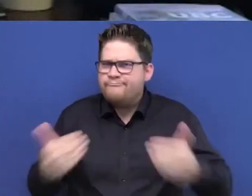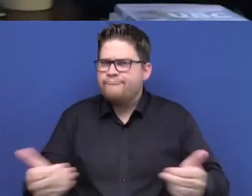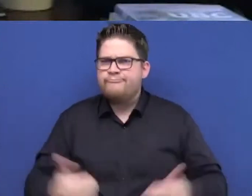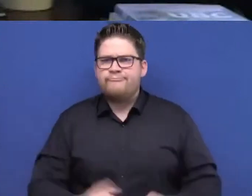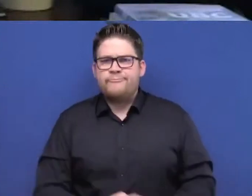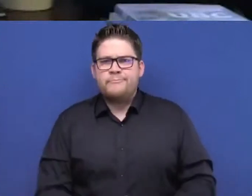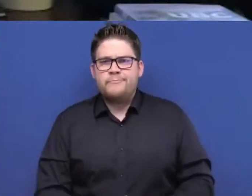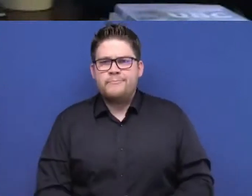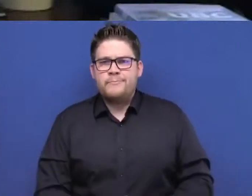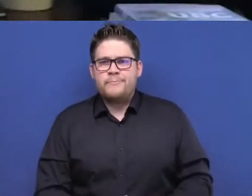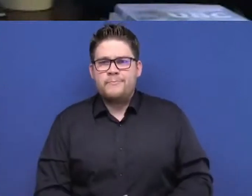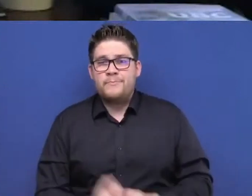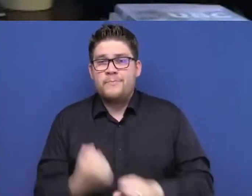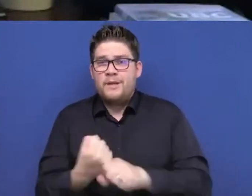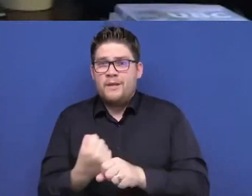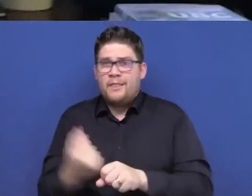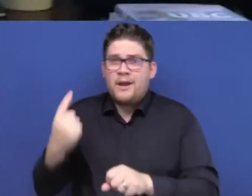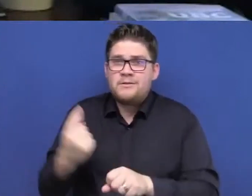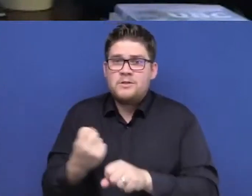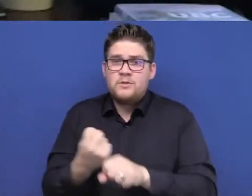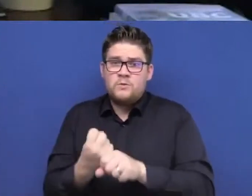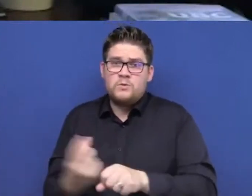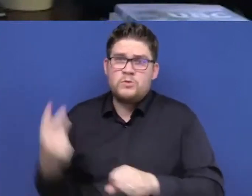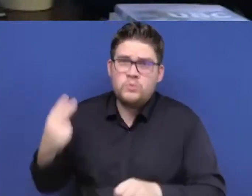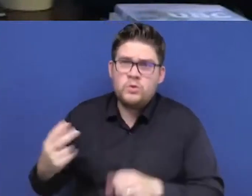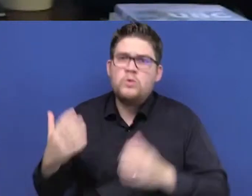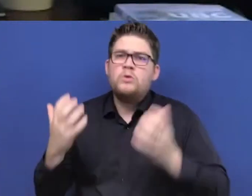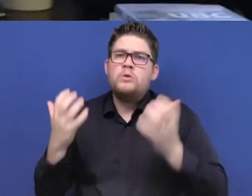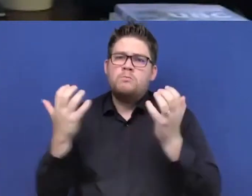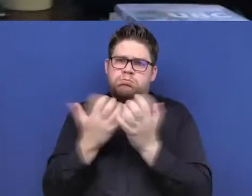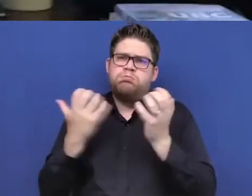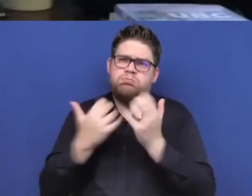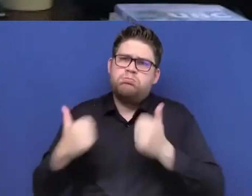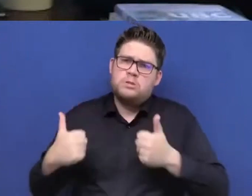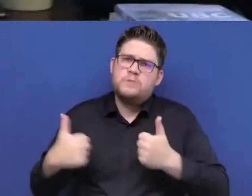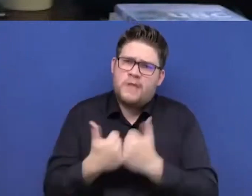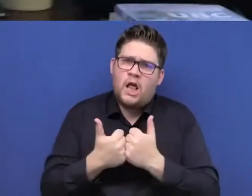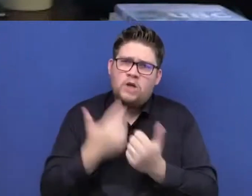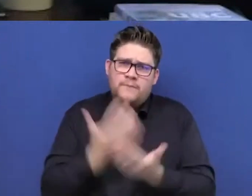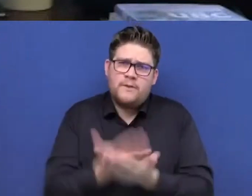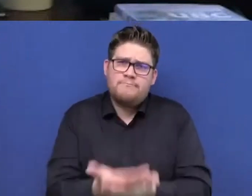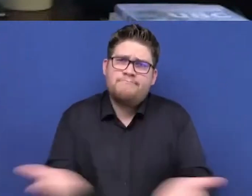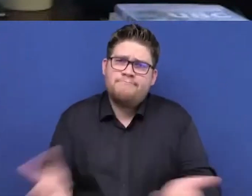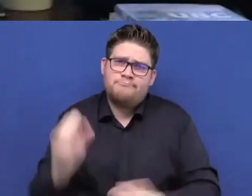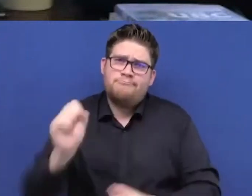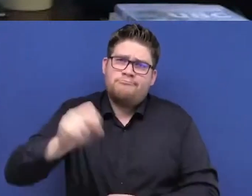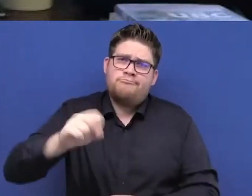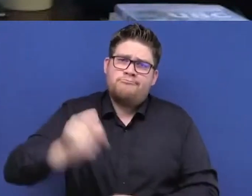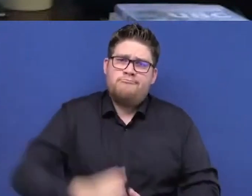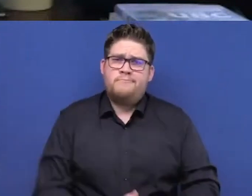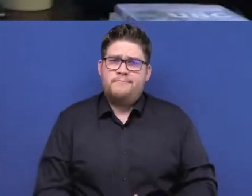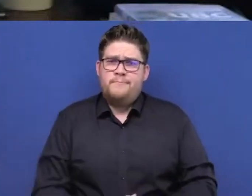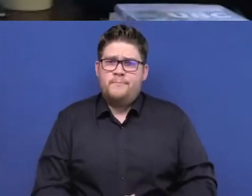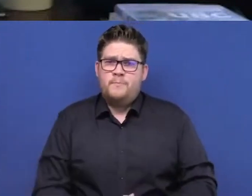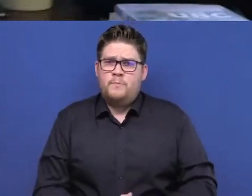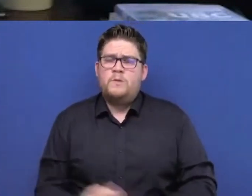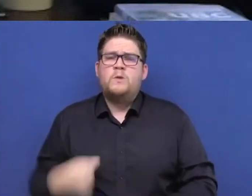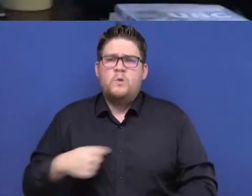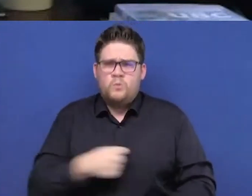was, particularly how important it was for school families and the school community for children to have